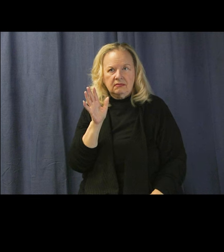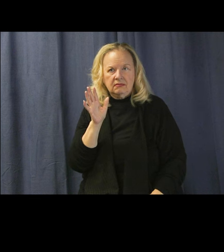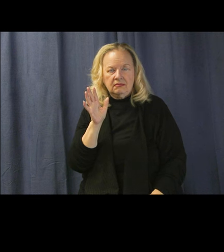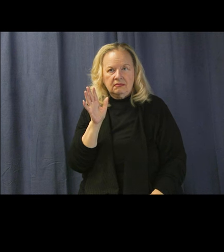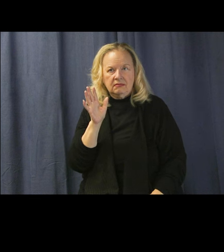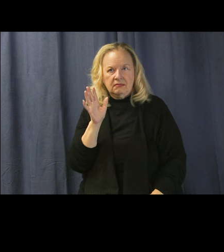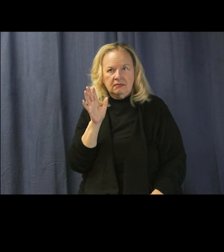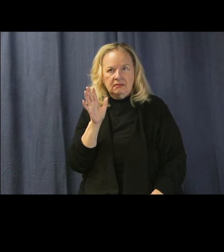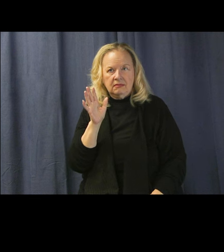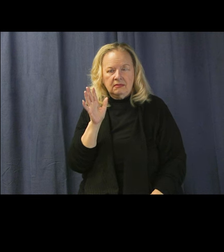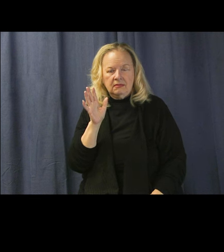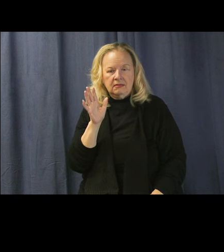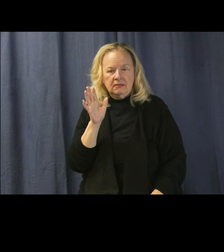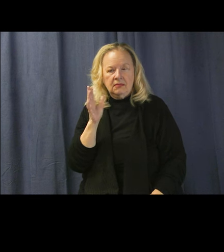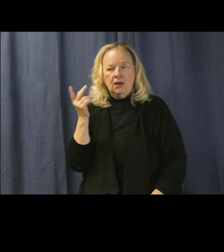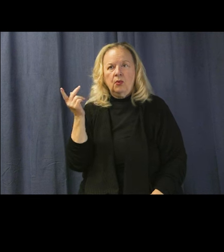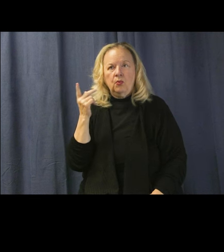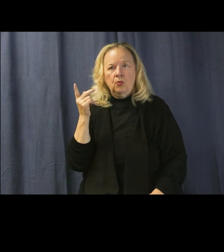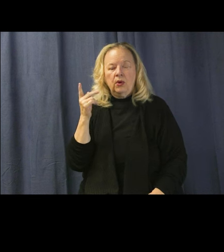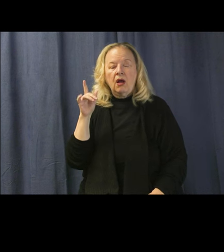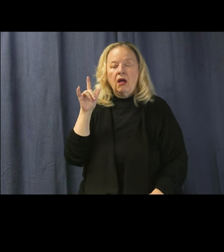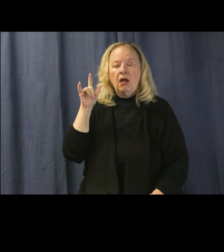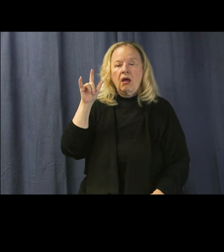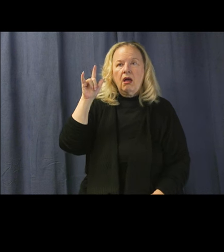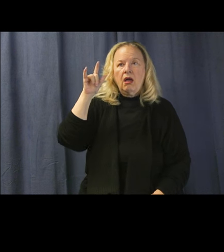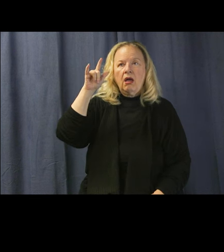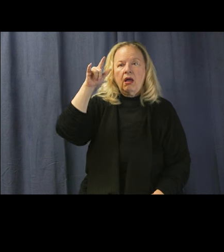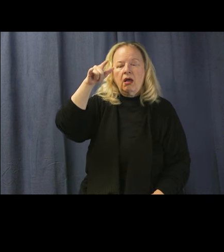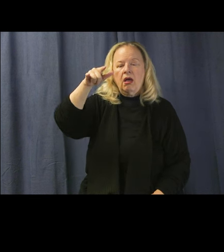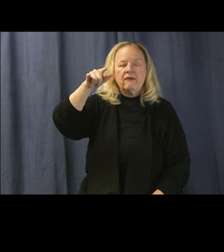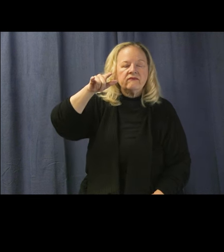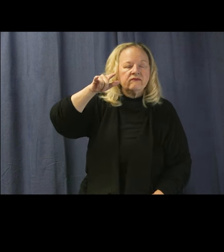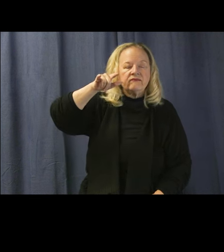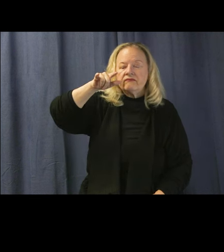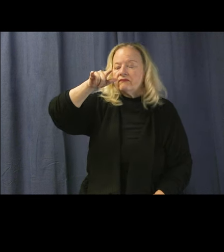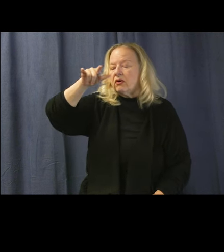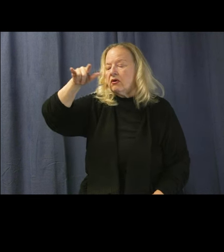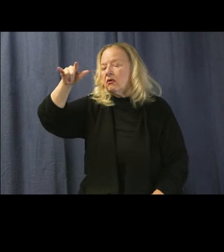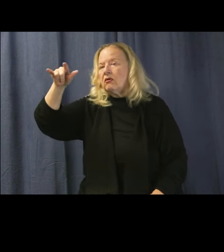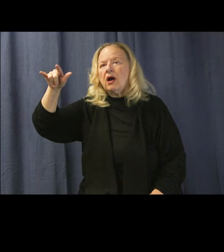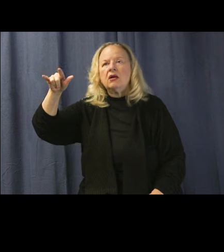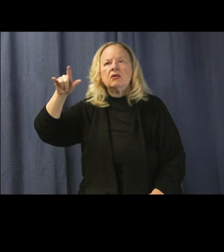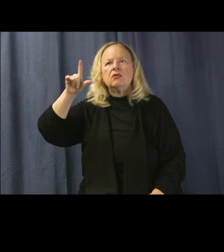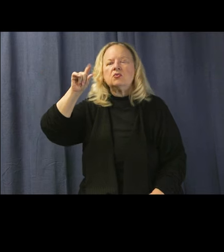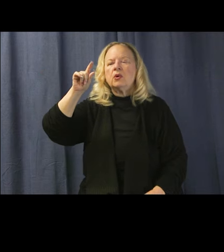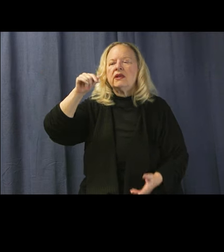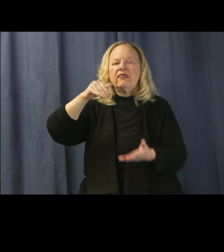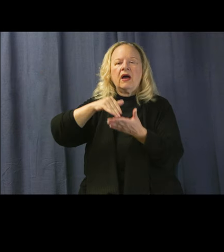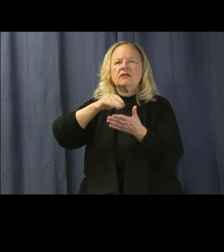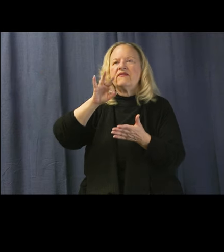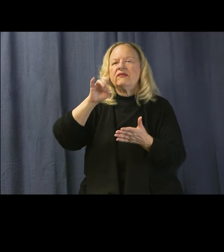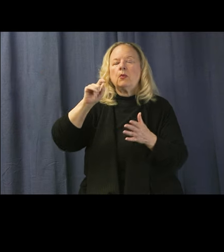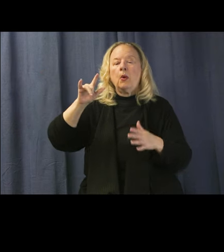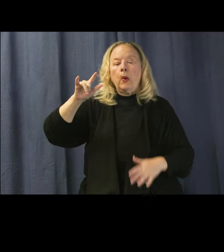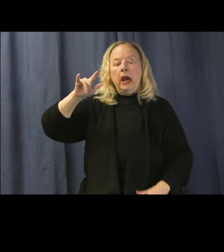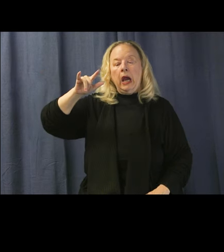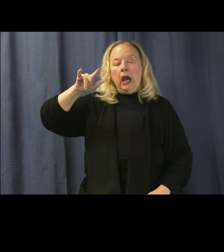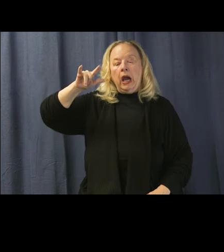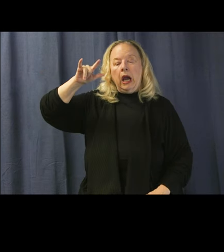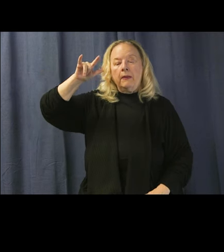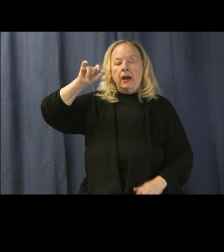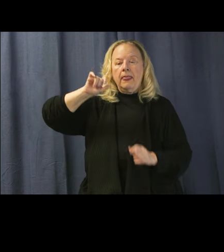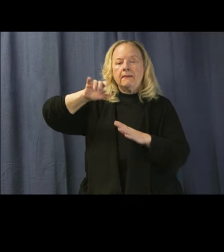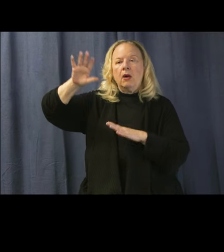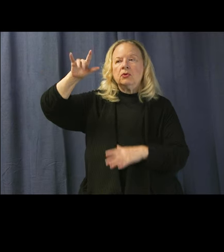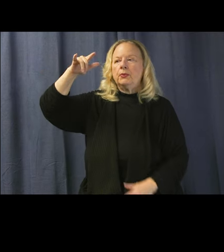with Paul Kloss, and we've gotten on a plane, and we've flown to, I don't know, like 20,000 feet. Or I mean, we were way up high on